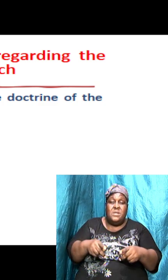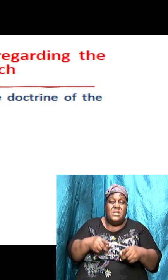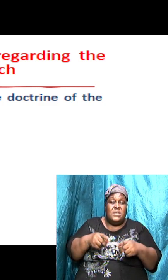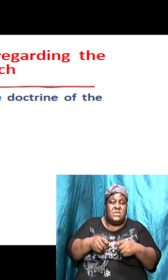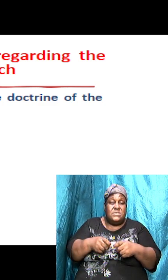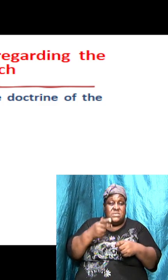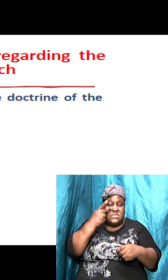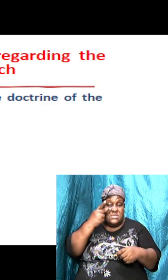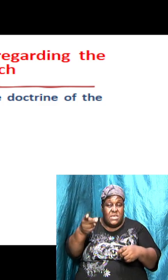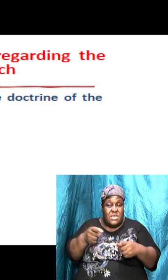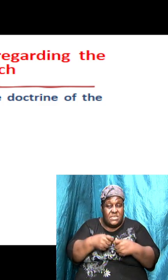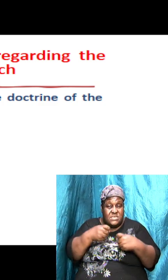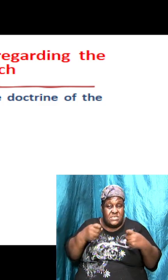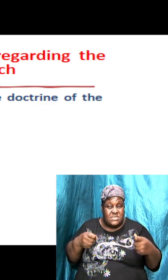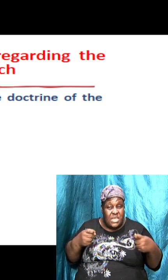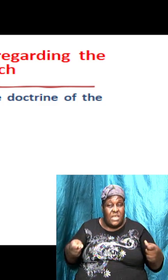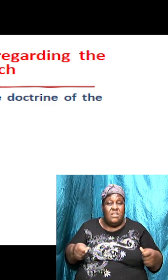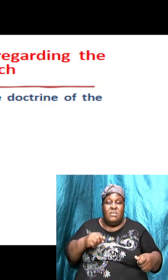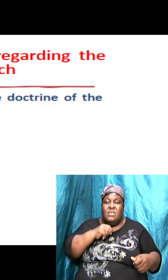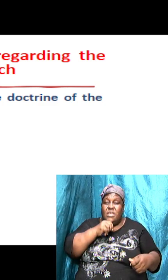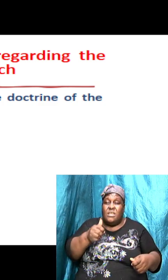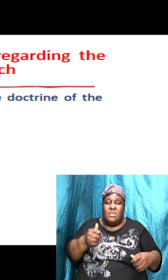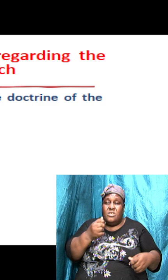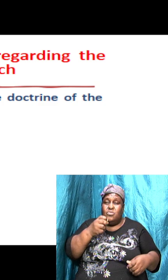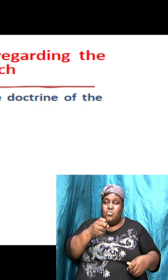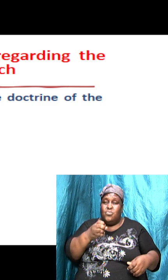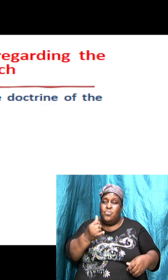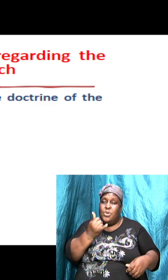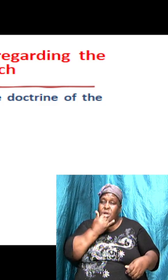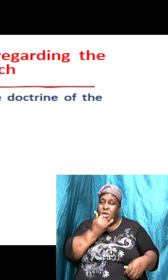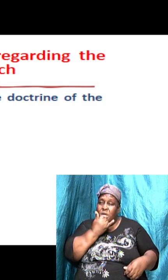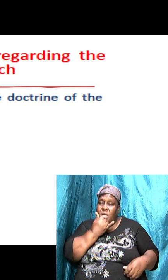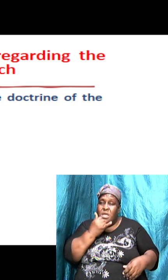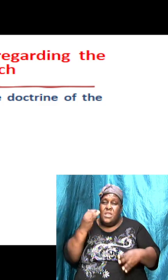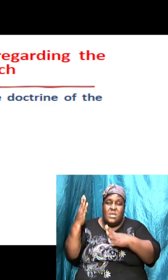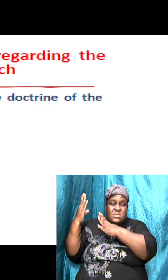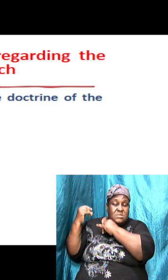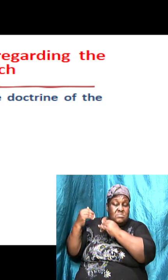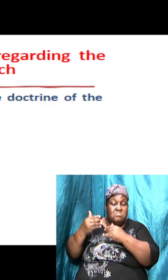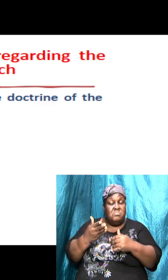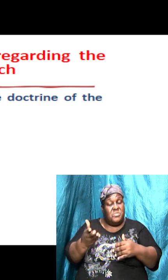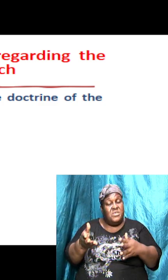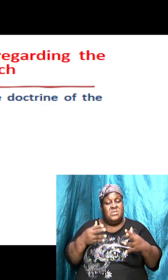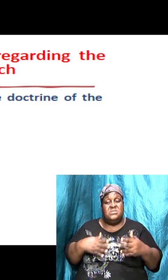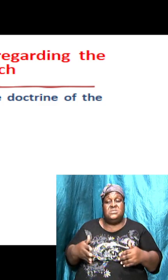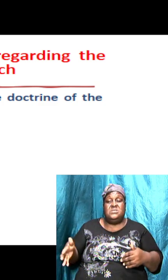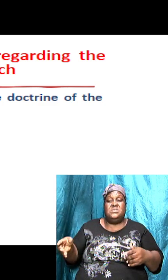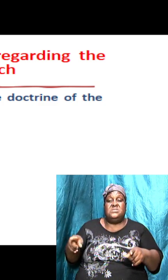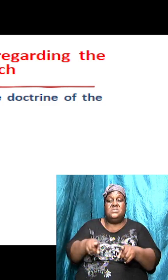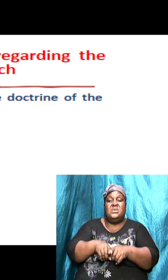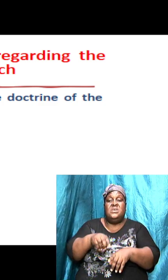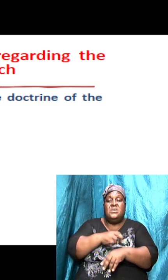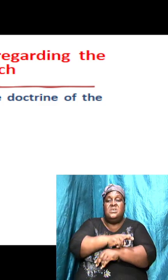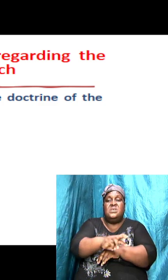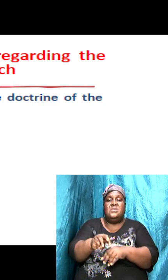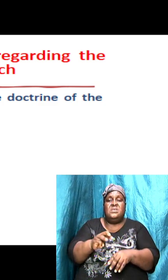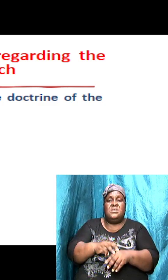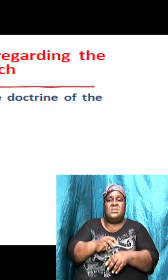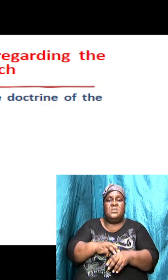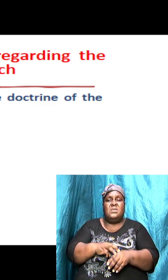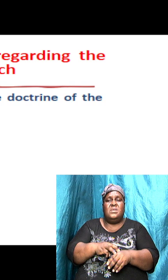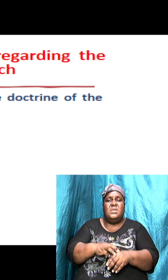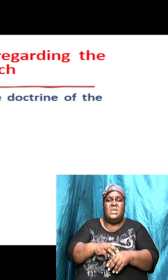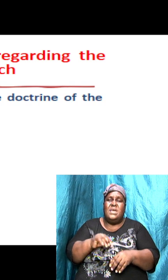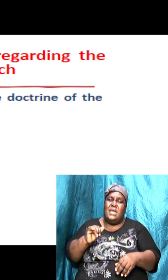see things that are wrong as being right, and accepting these things as normal and maintaining their